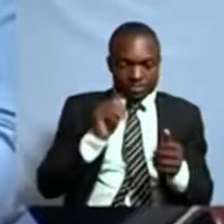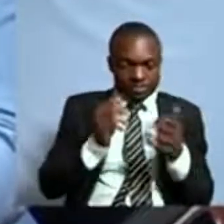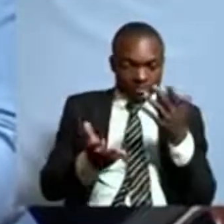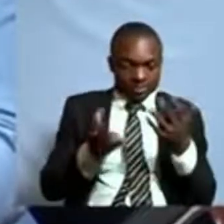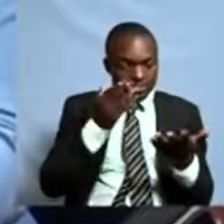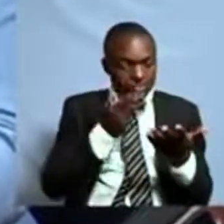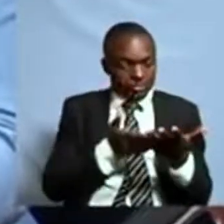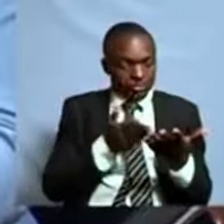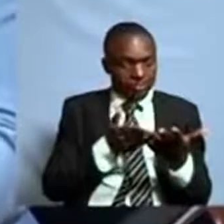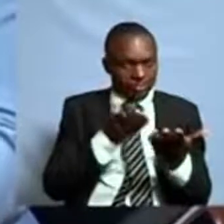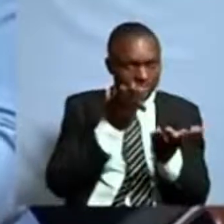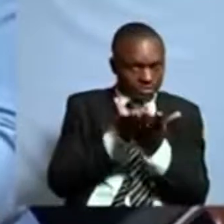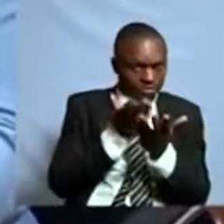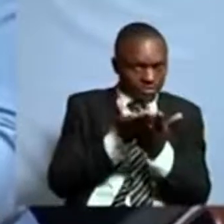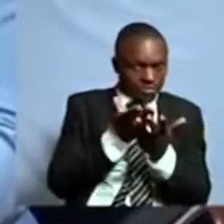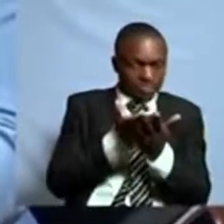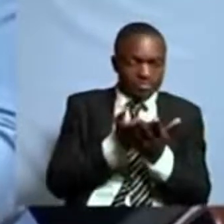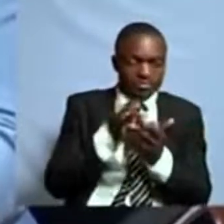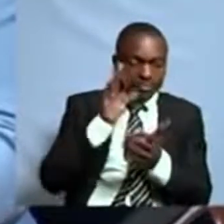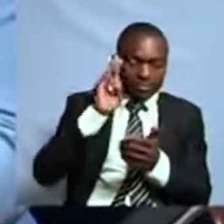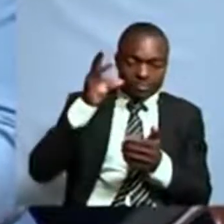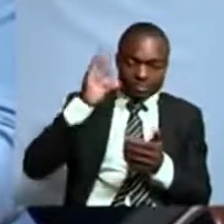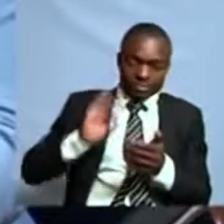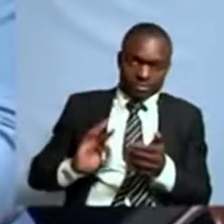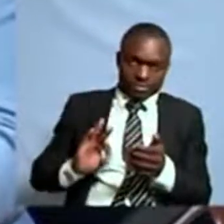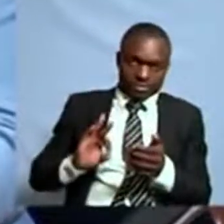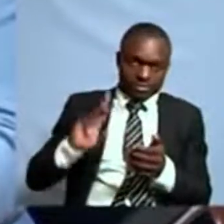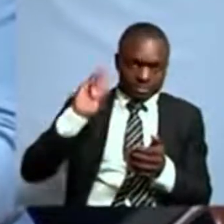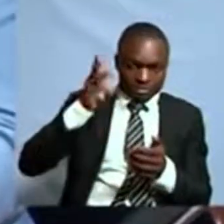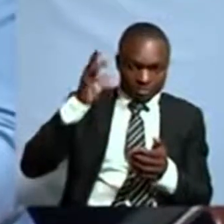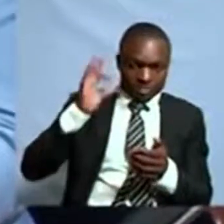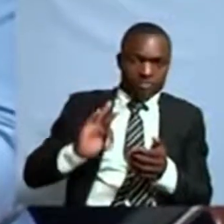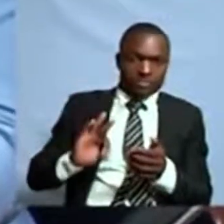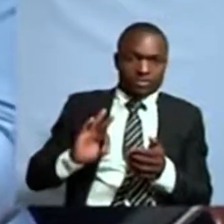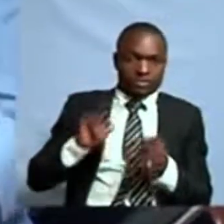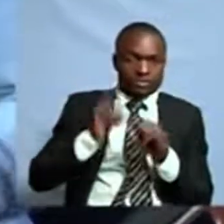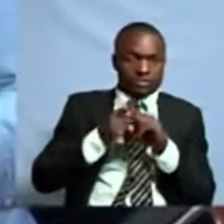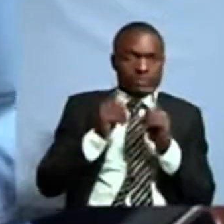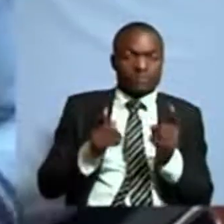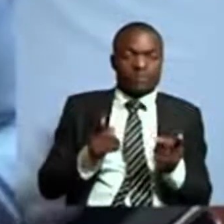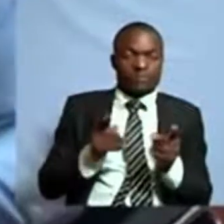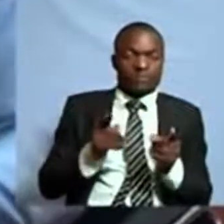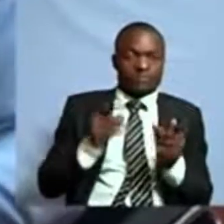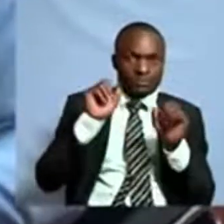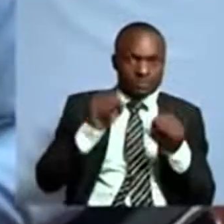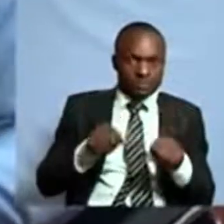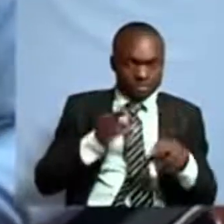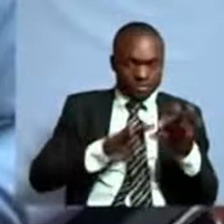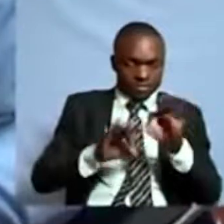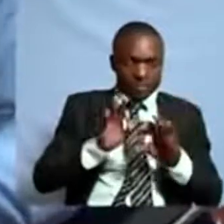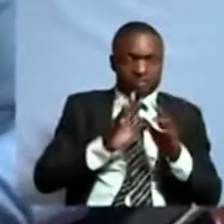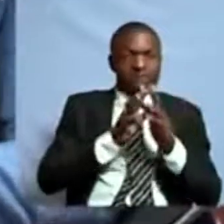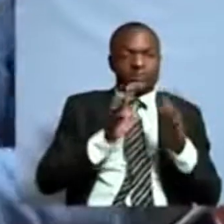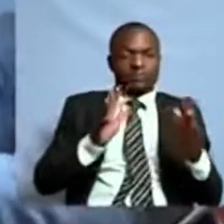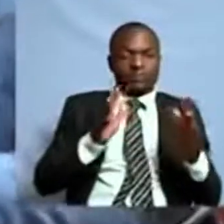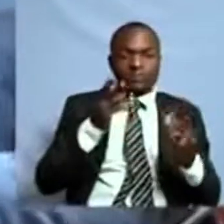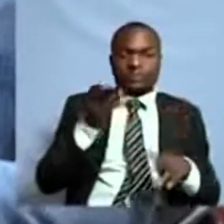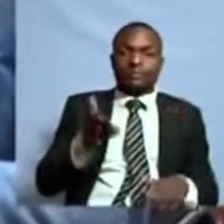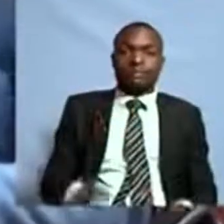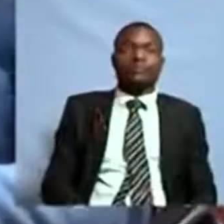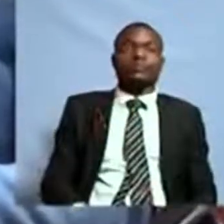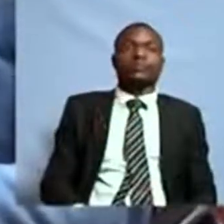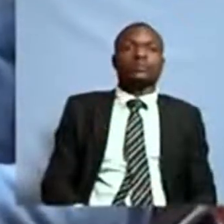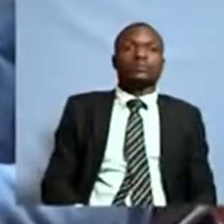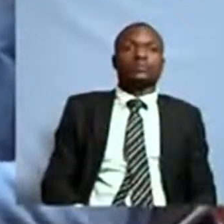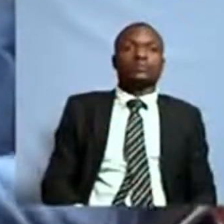you are proposing would be beneficial. Definitely to be beneficial, but could you just elaborate further? Thank you.